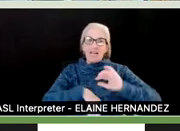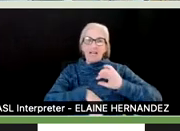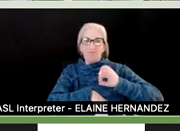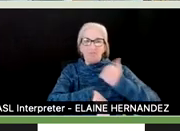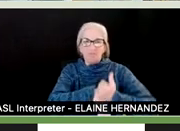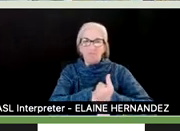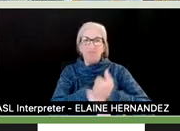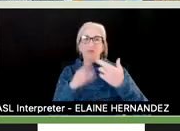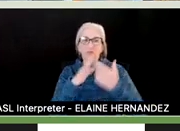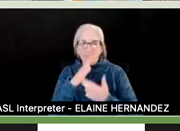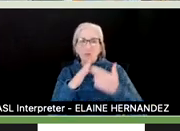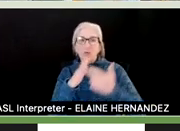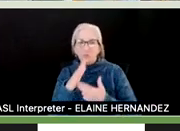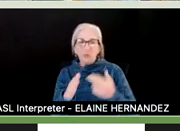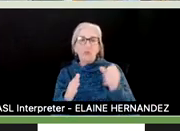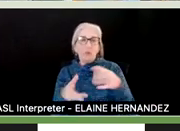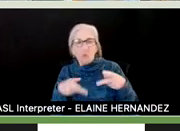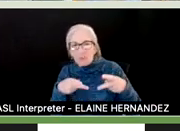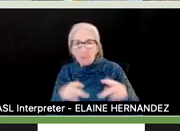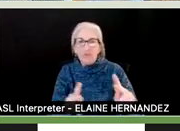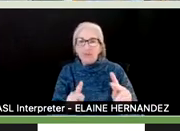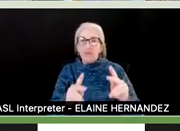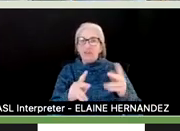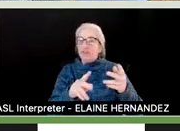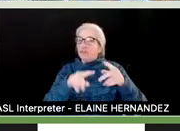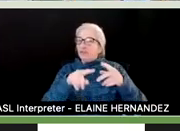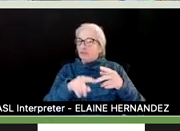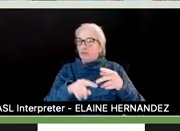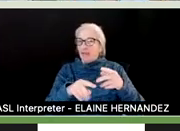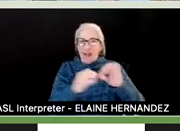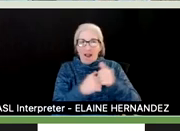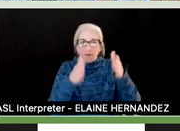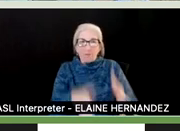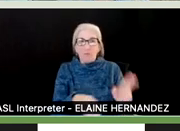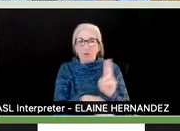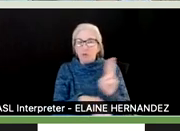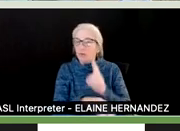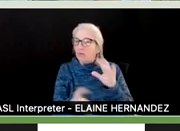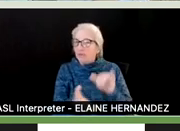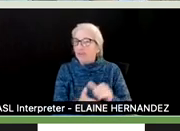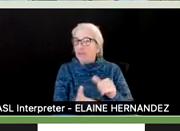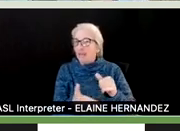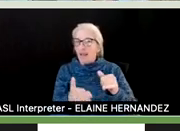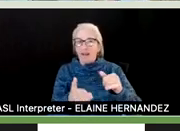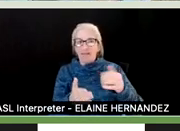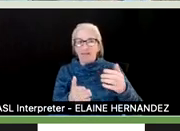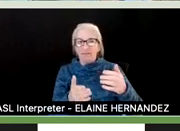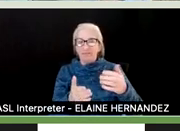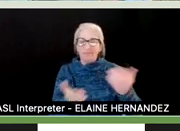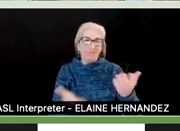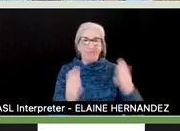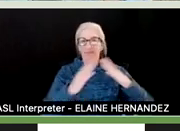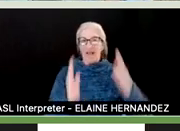It also prohibits that outright discrimination of placing advertisements that express a preference or limitation.